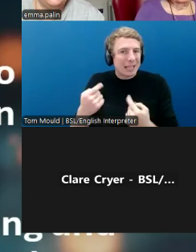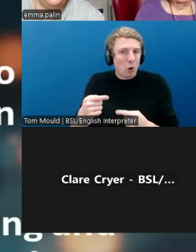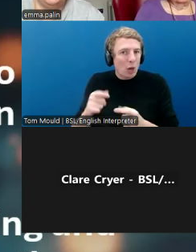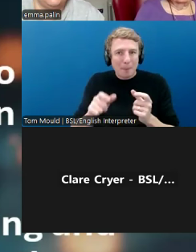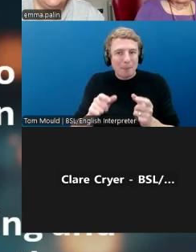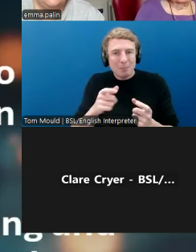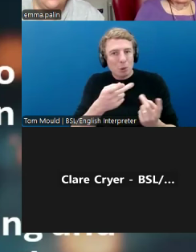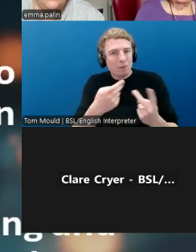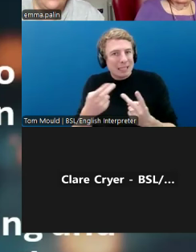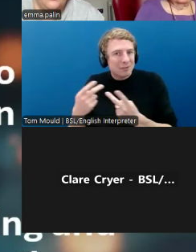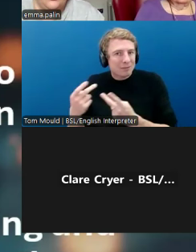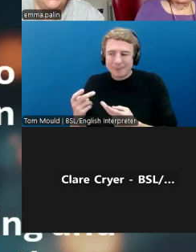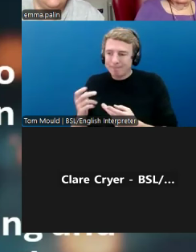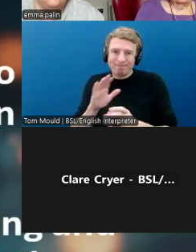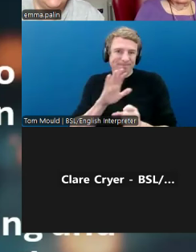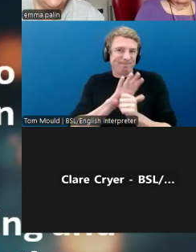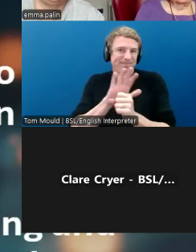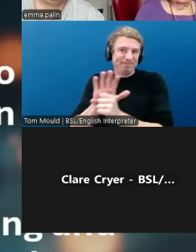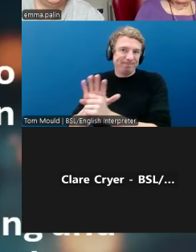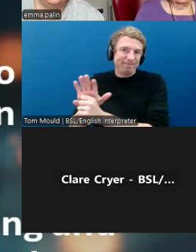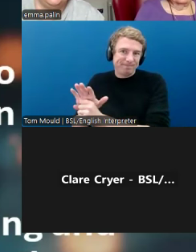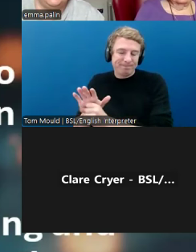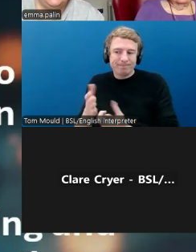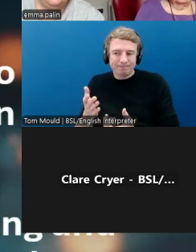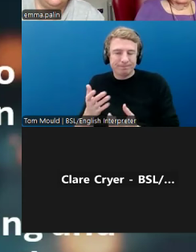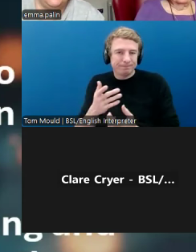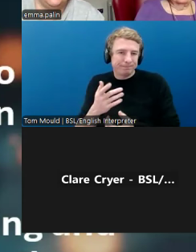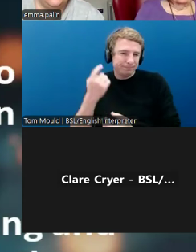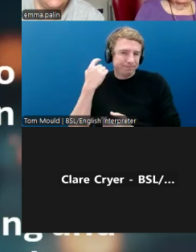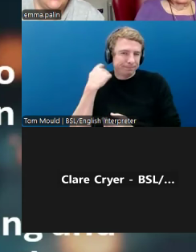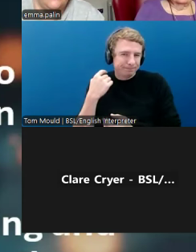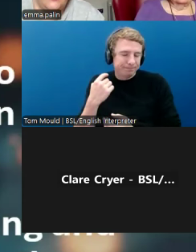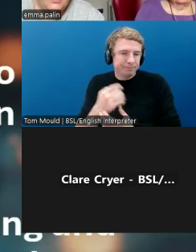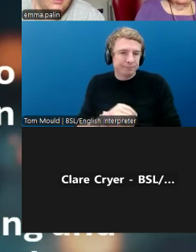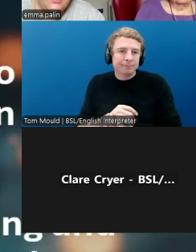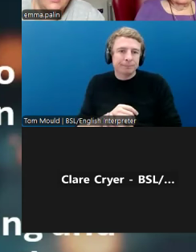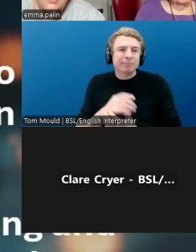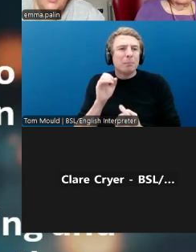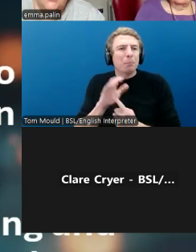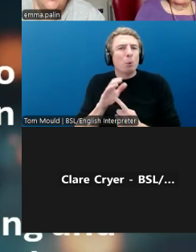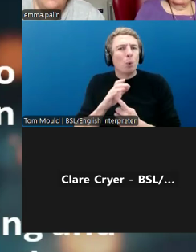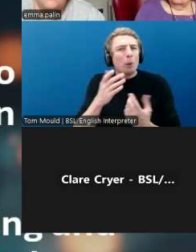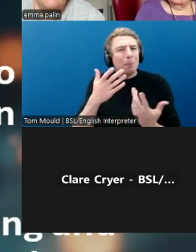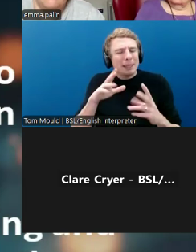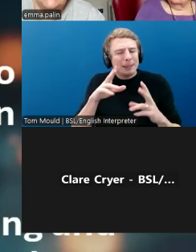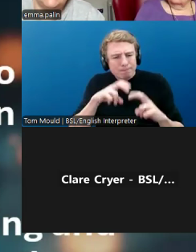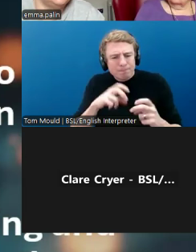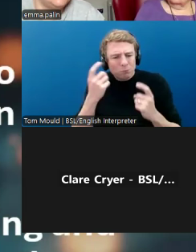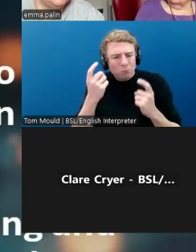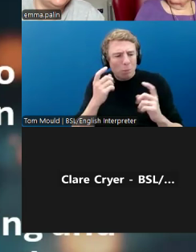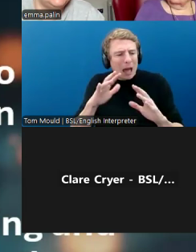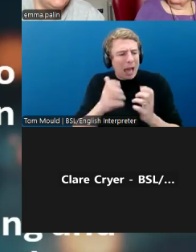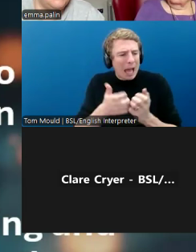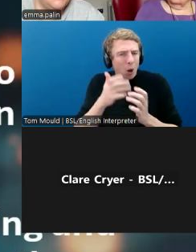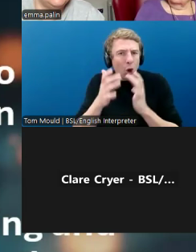I think it was really important that we explored the virtual side of that, and that still